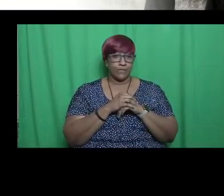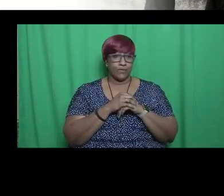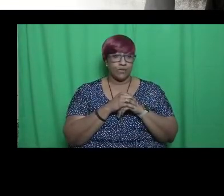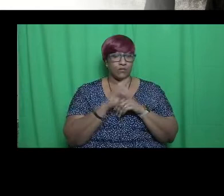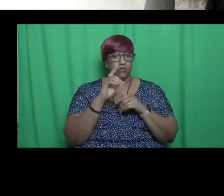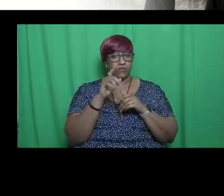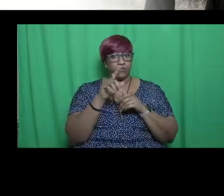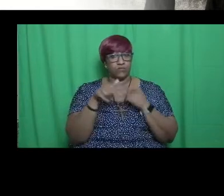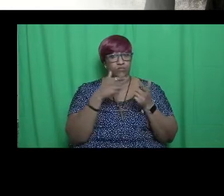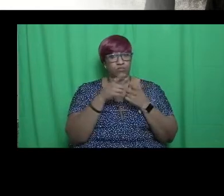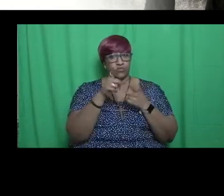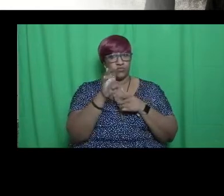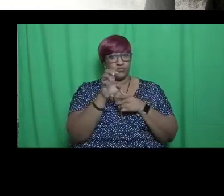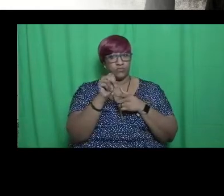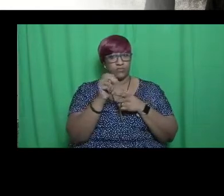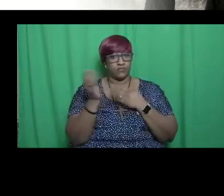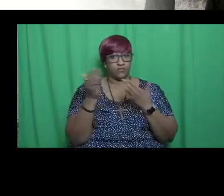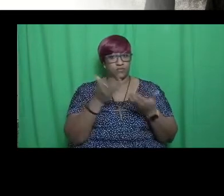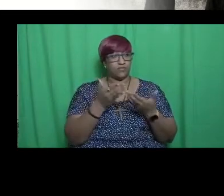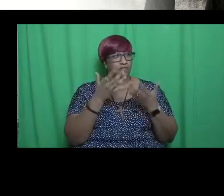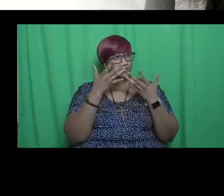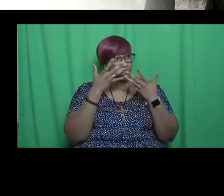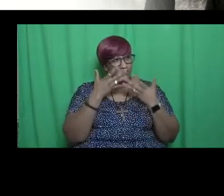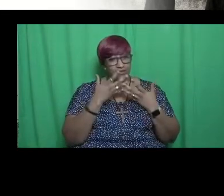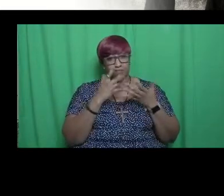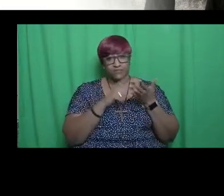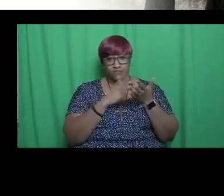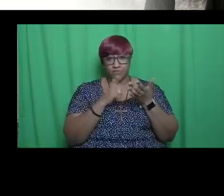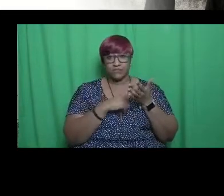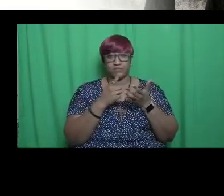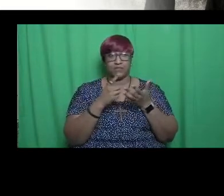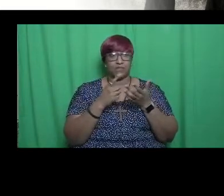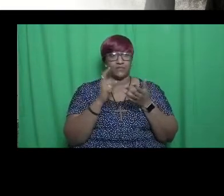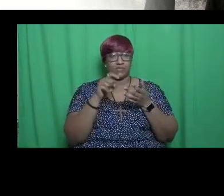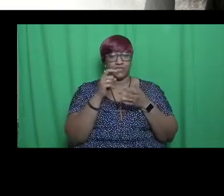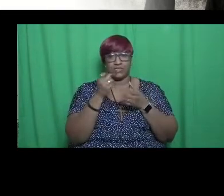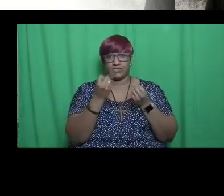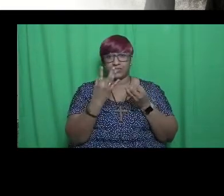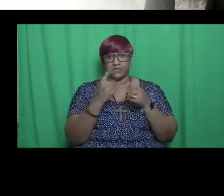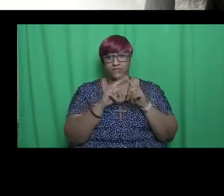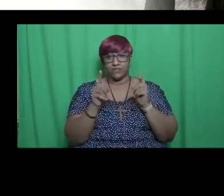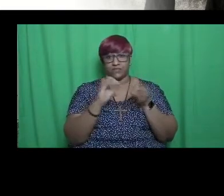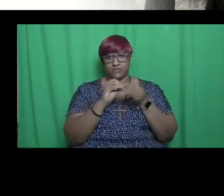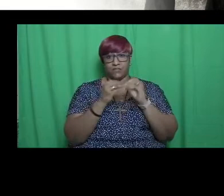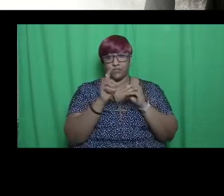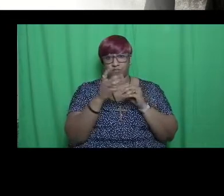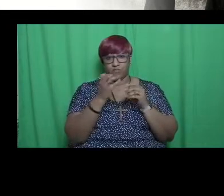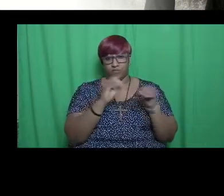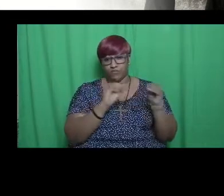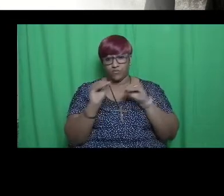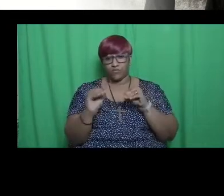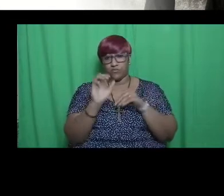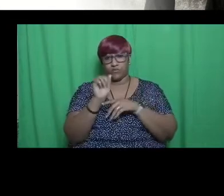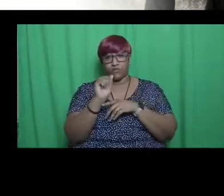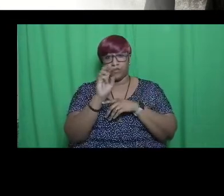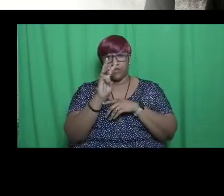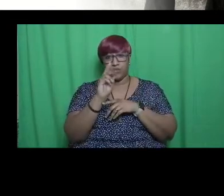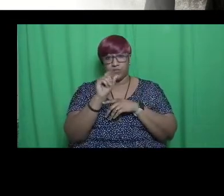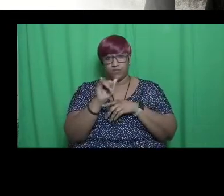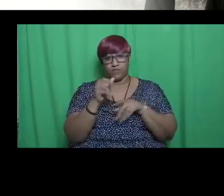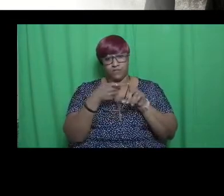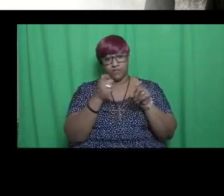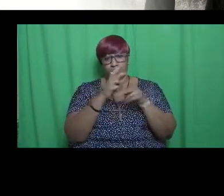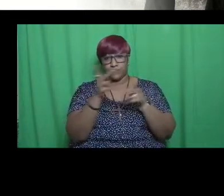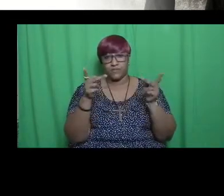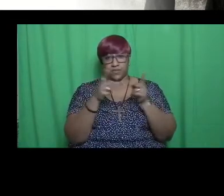When you've been let down, sometimes we do several things. Number one, we want to move away from the place